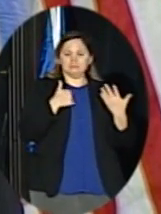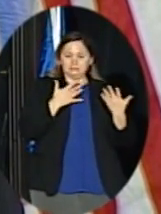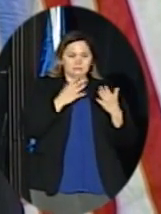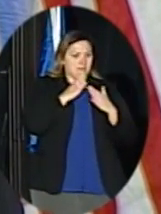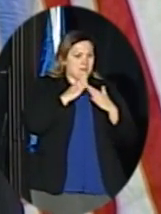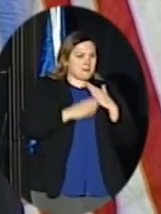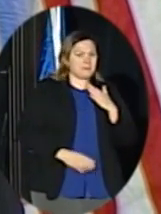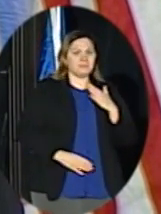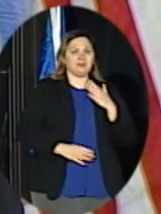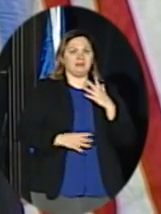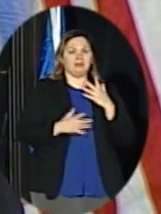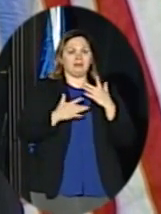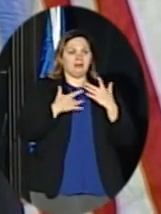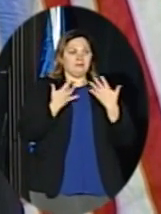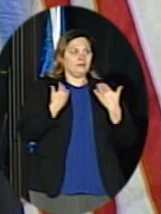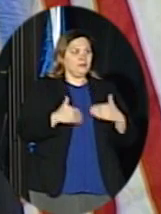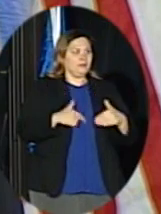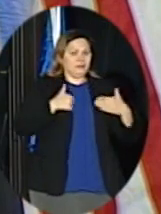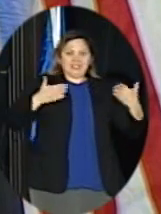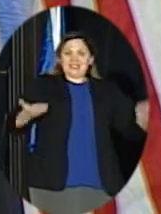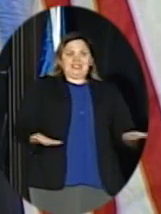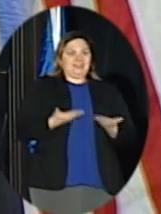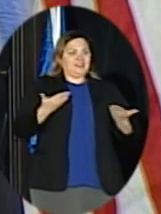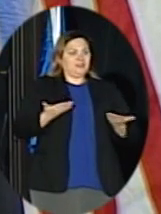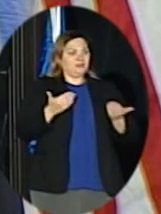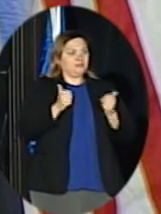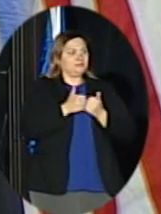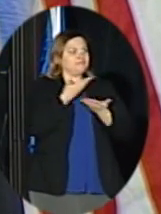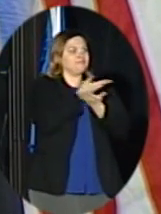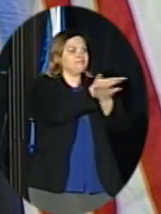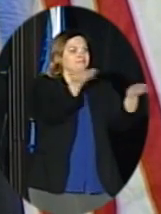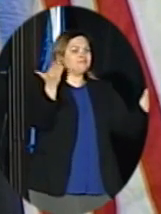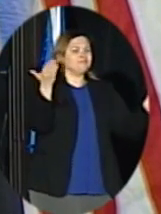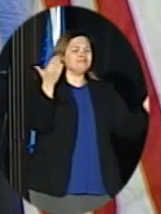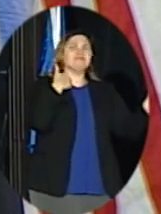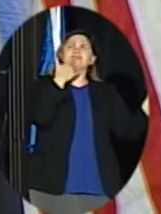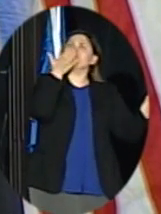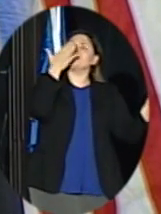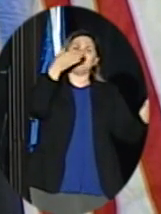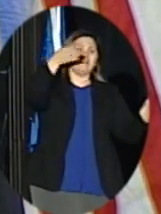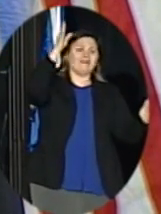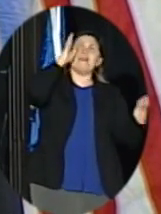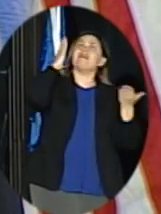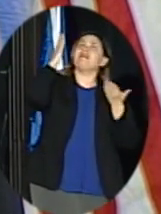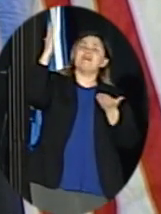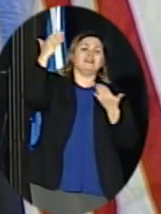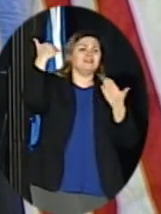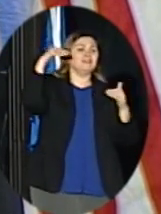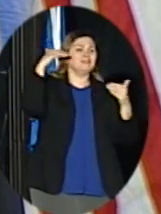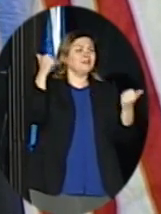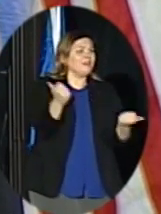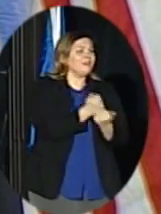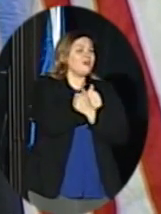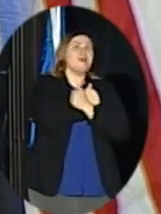presence. I'm grateful to God, whose love and grace are the reason I'm here today.